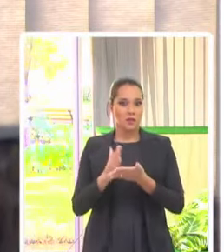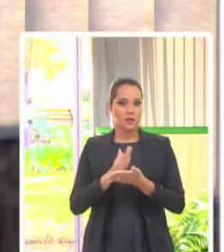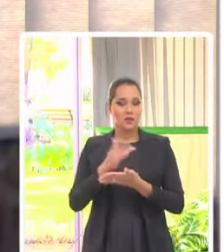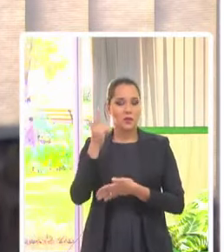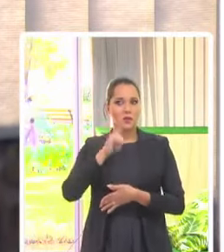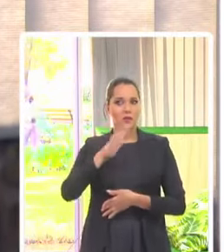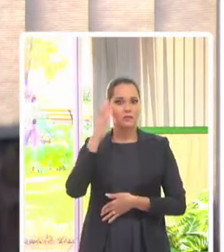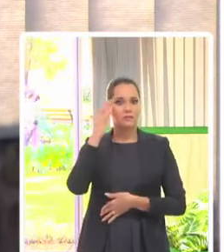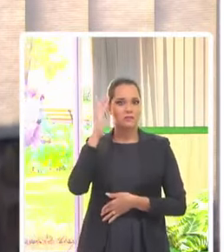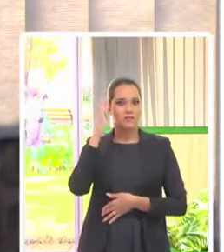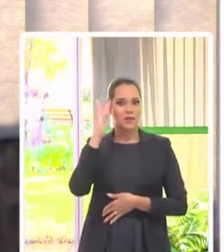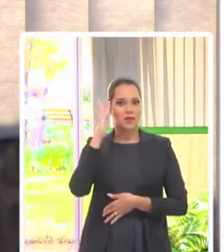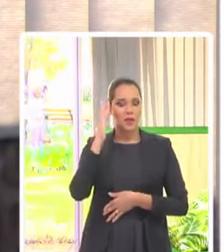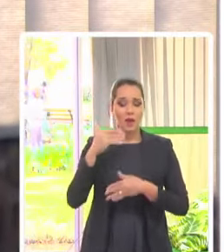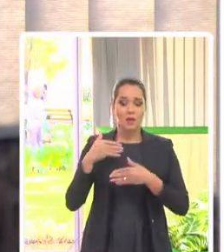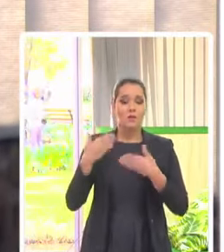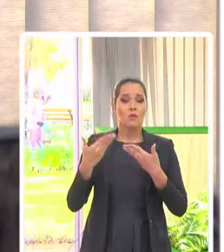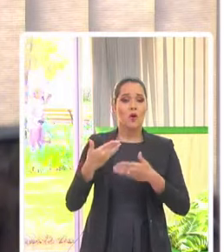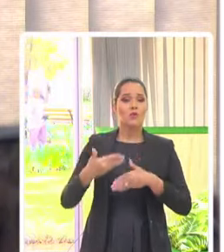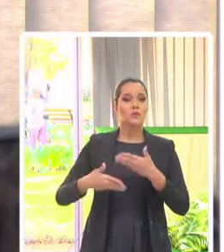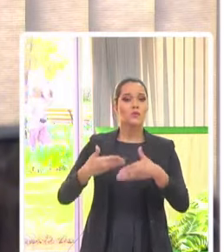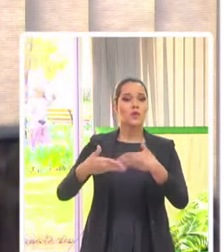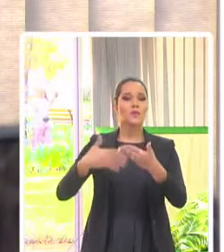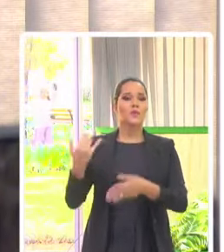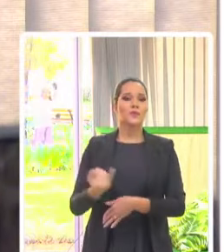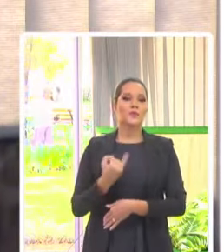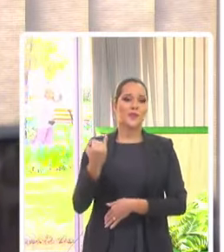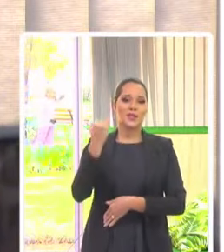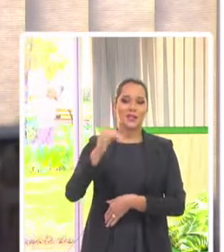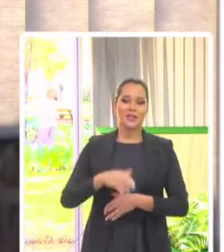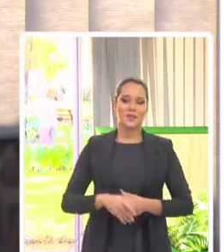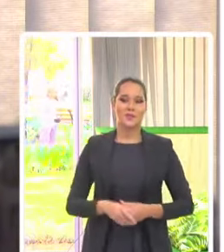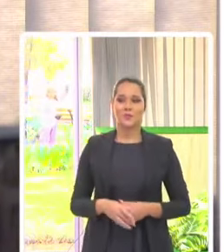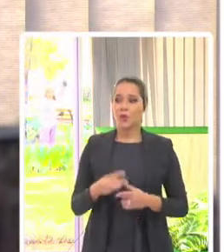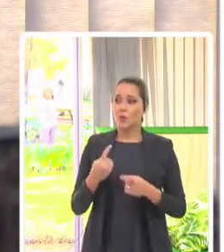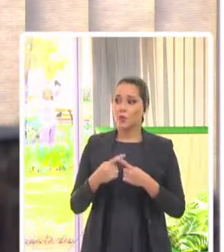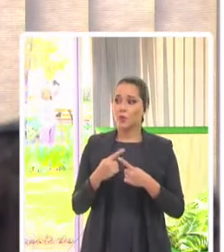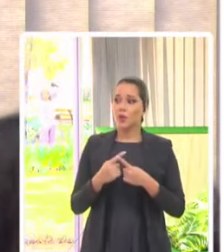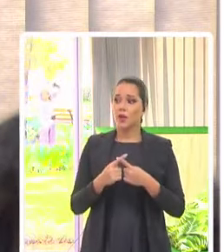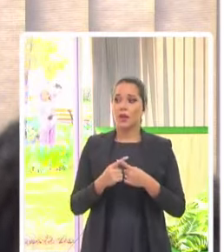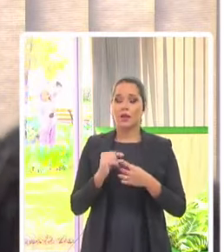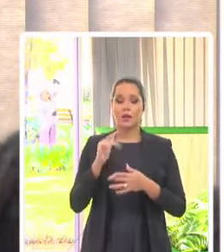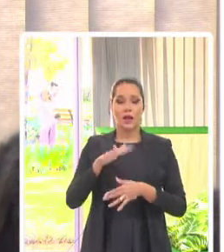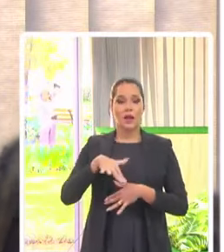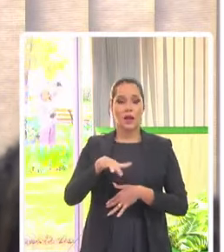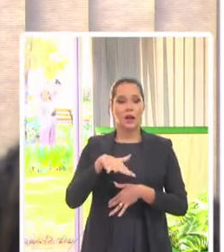next steps, because the National School of Public Administration is usually at the forefront of innovation. So